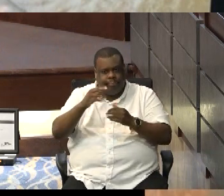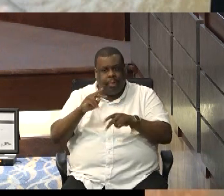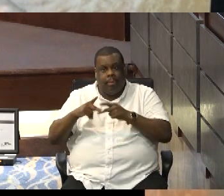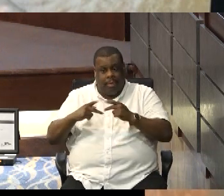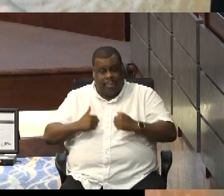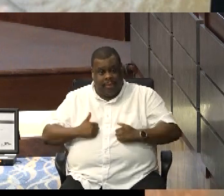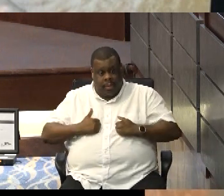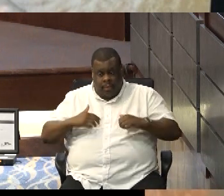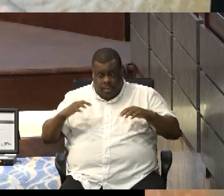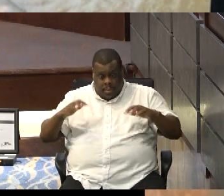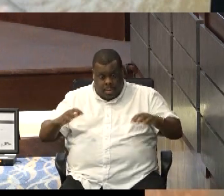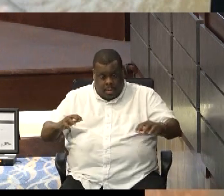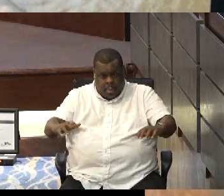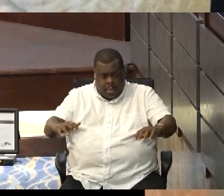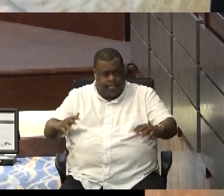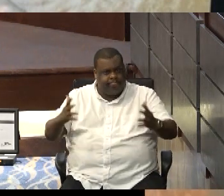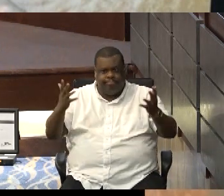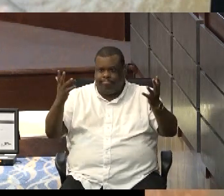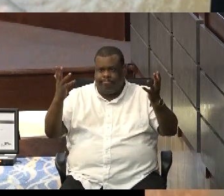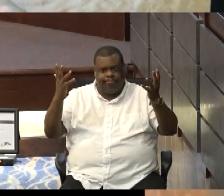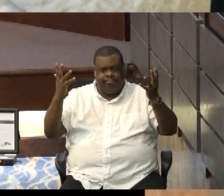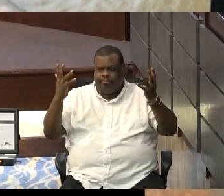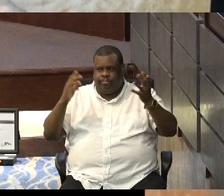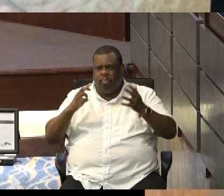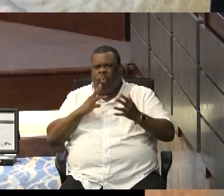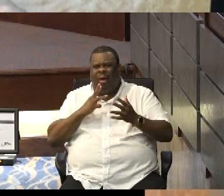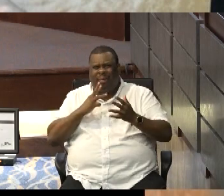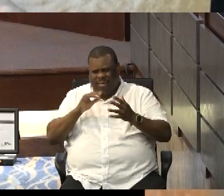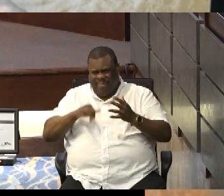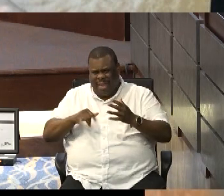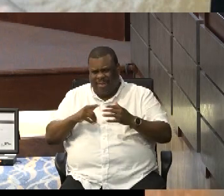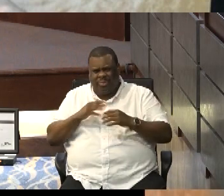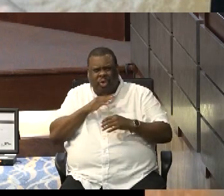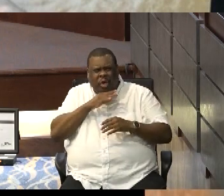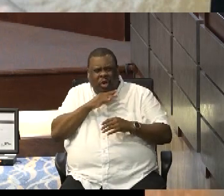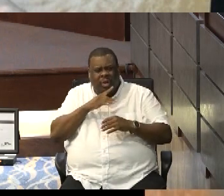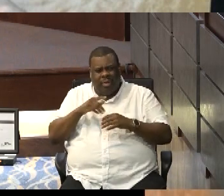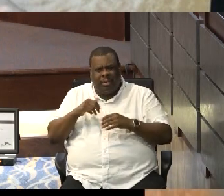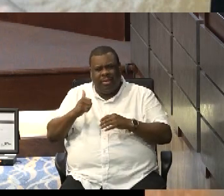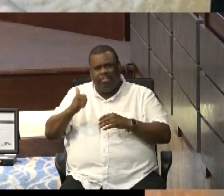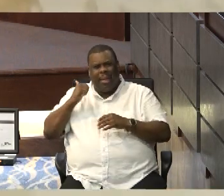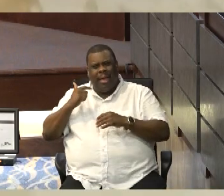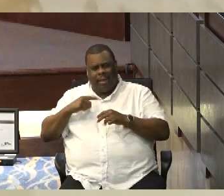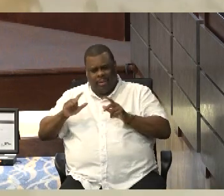there much longer, ends up in their pool whenever they get significant rain.